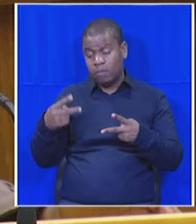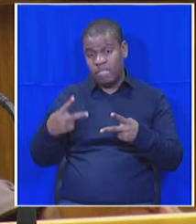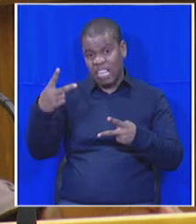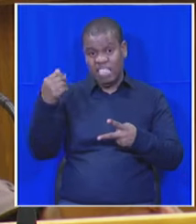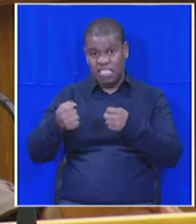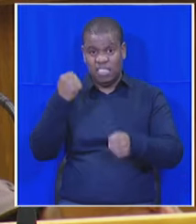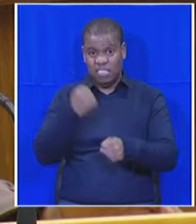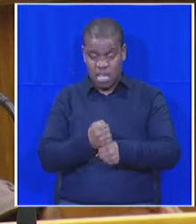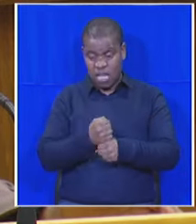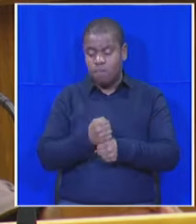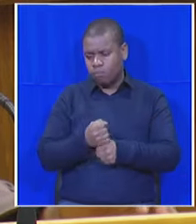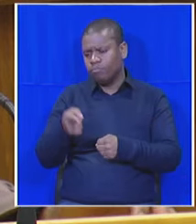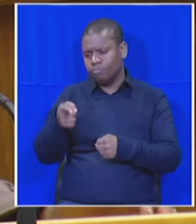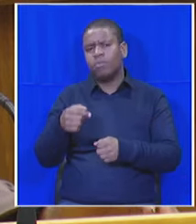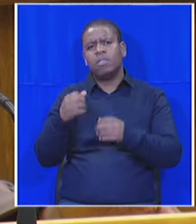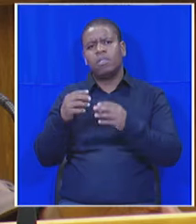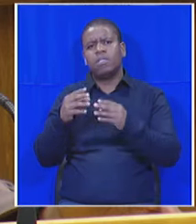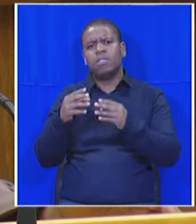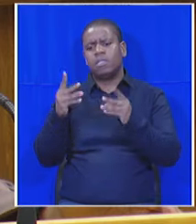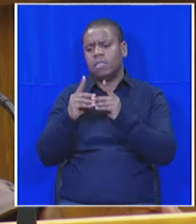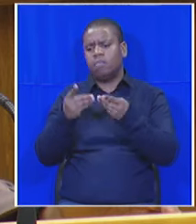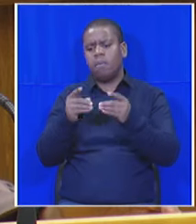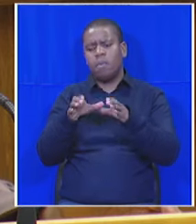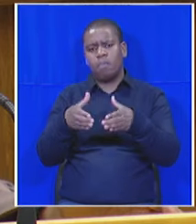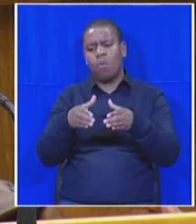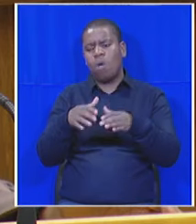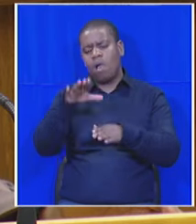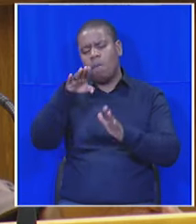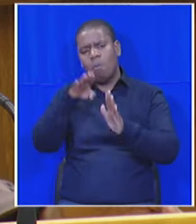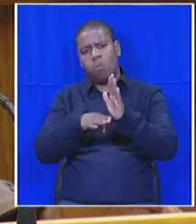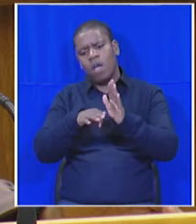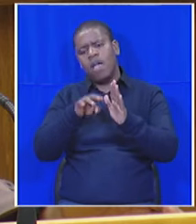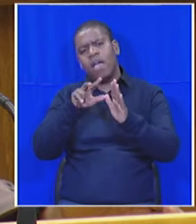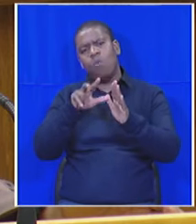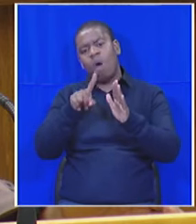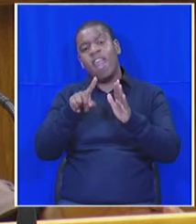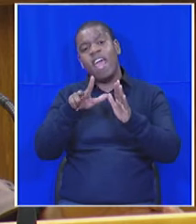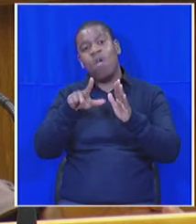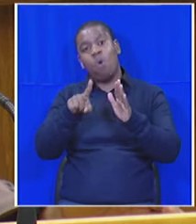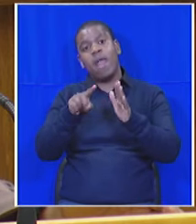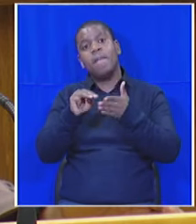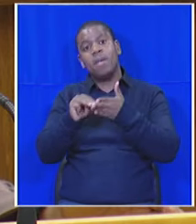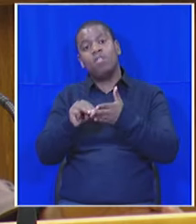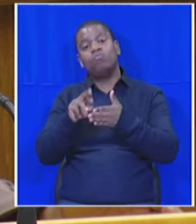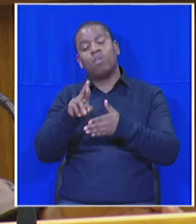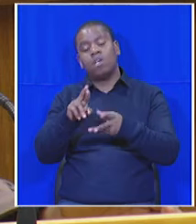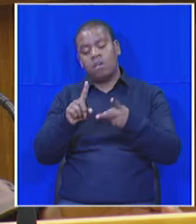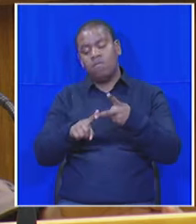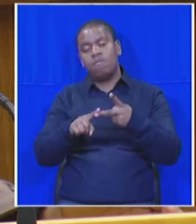running, this department's budget has been cut by 181 million and 40.6